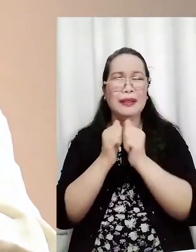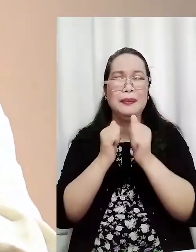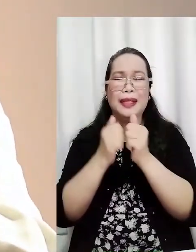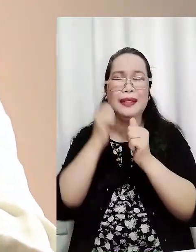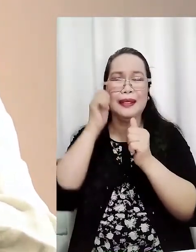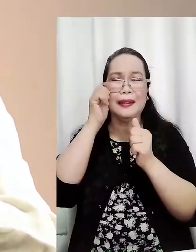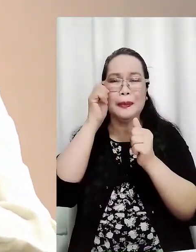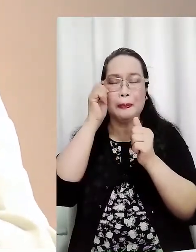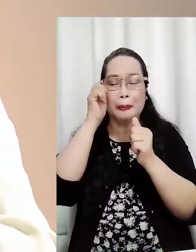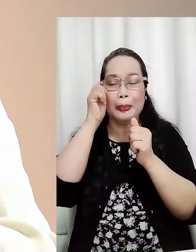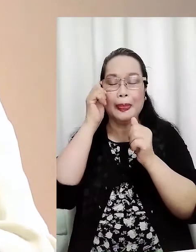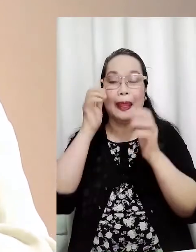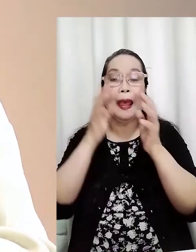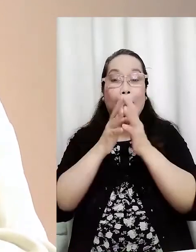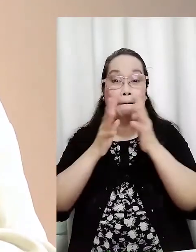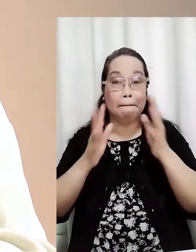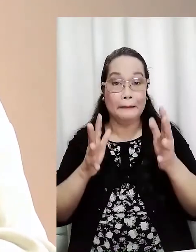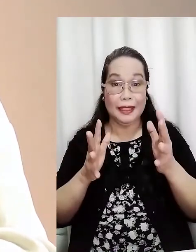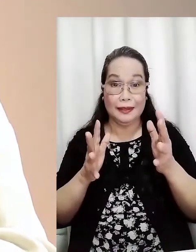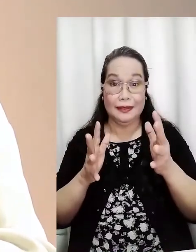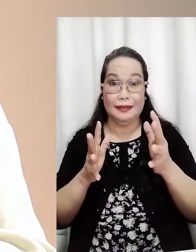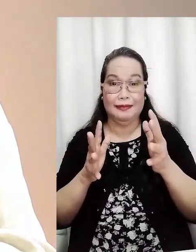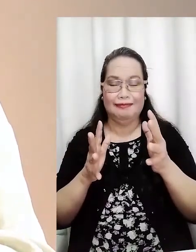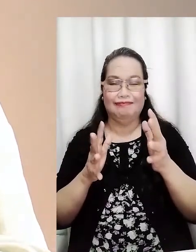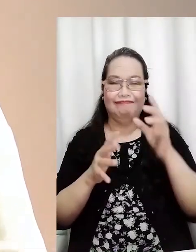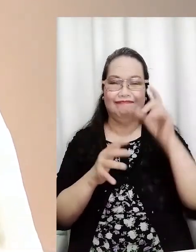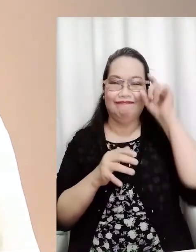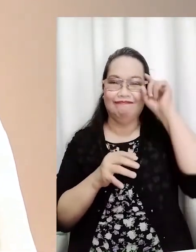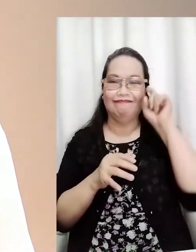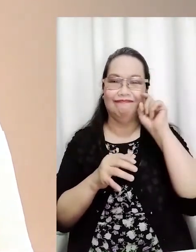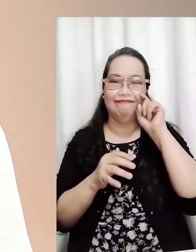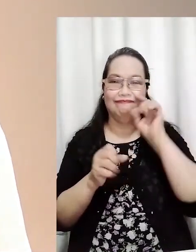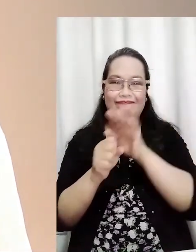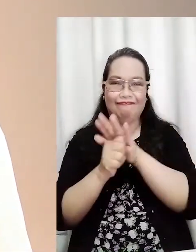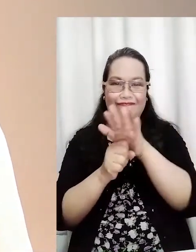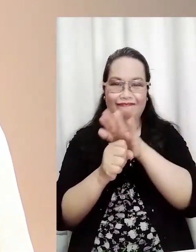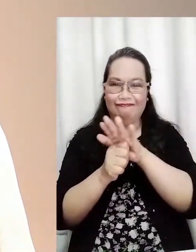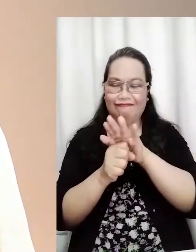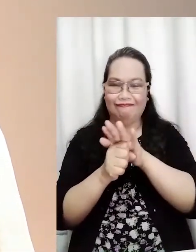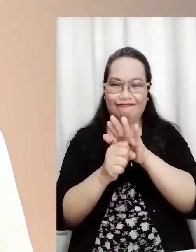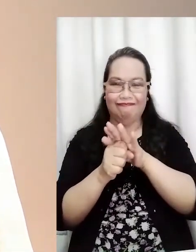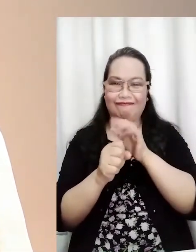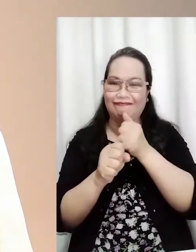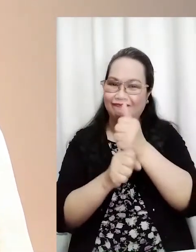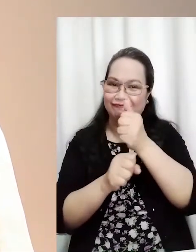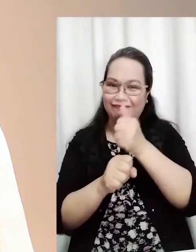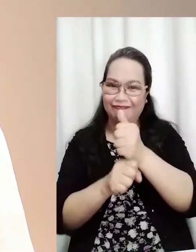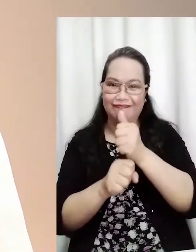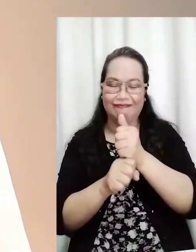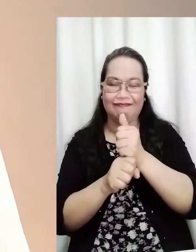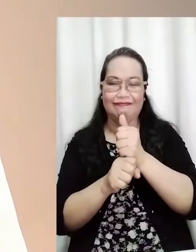Much of this sexual violence happens in the home.